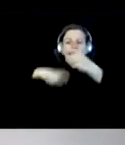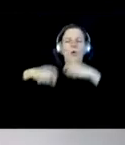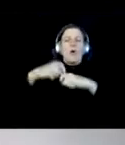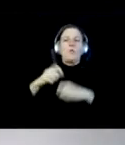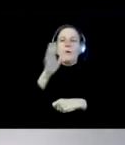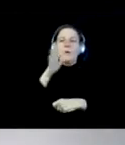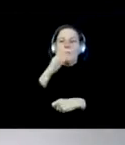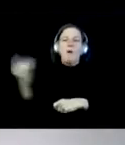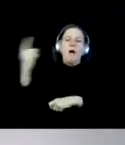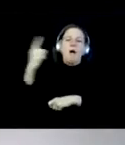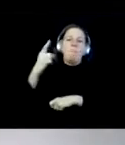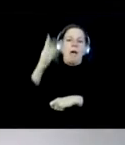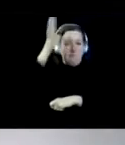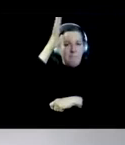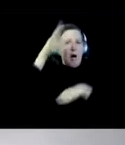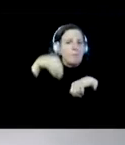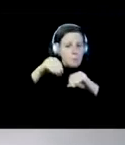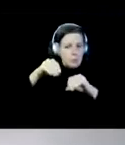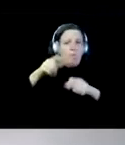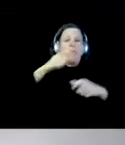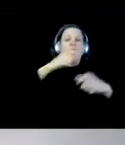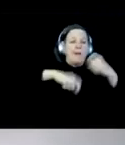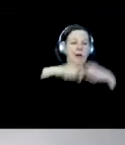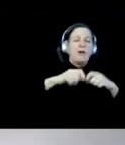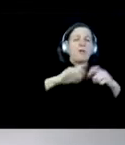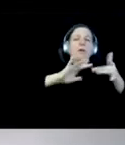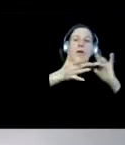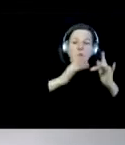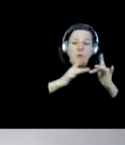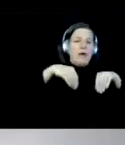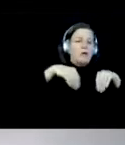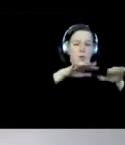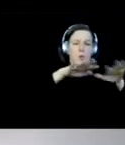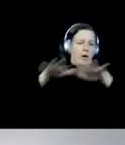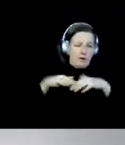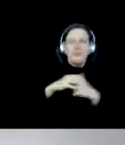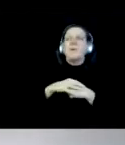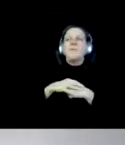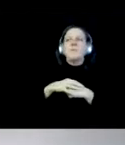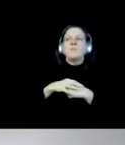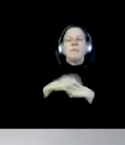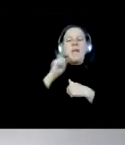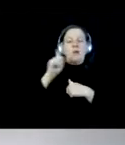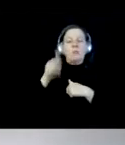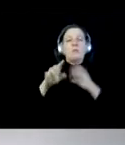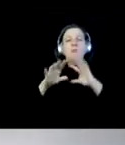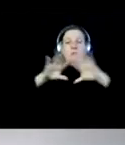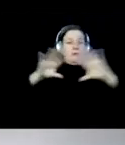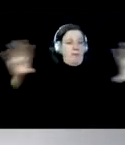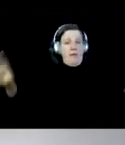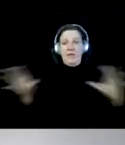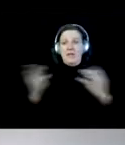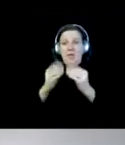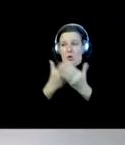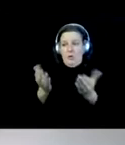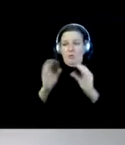department store, and it was supposed to kind of be this accumulation of stuff that nobody really wants or knows